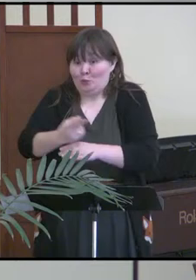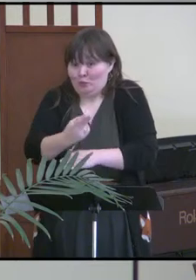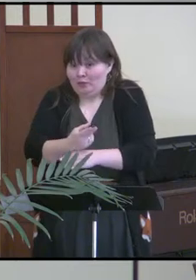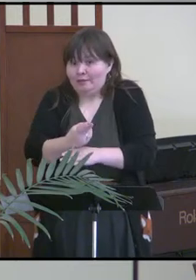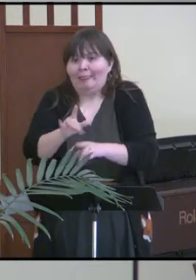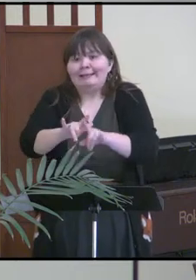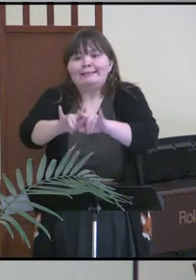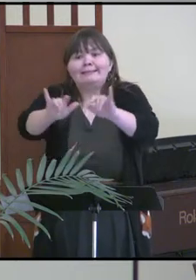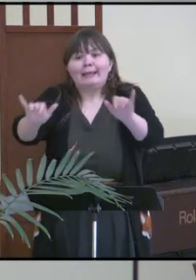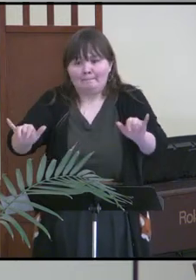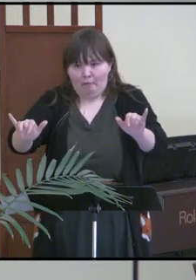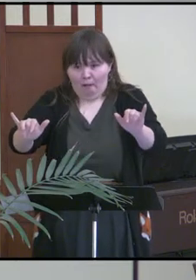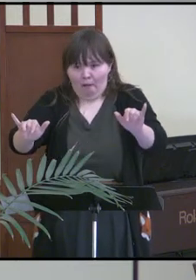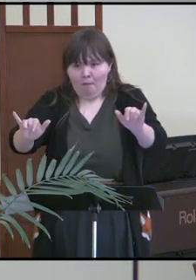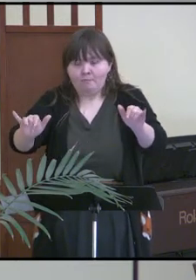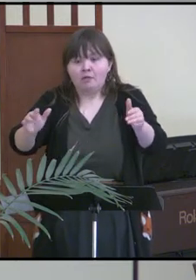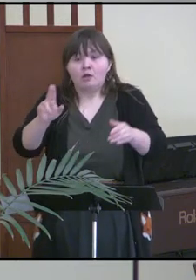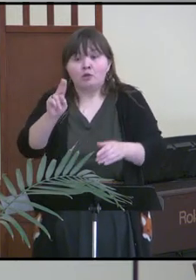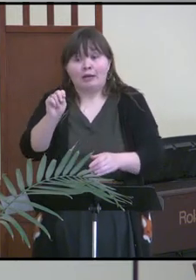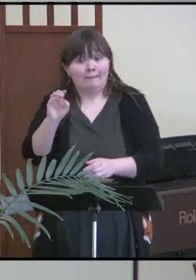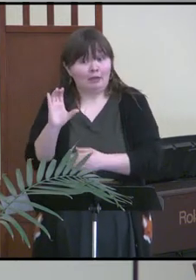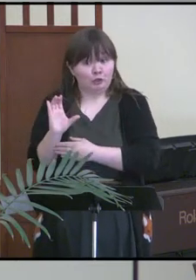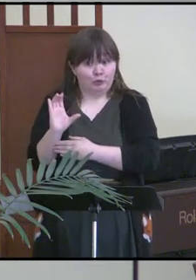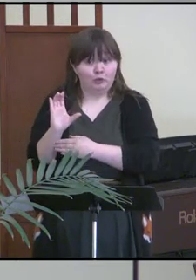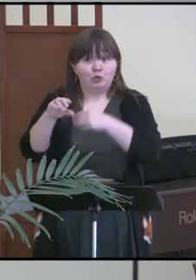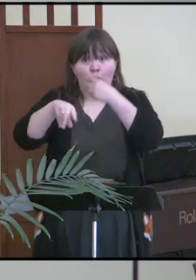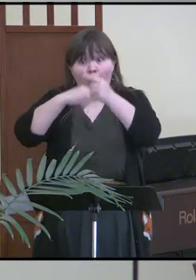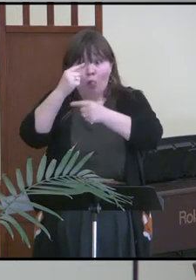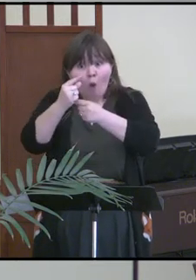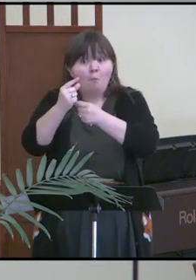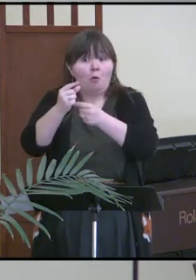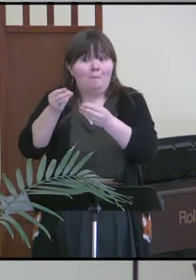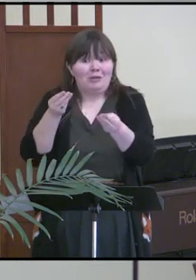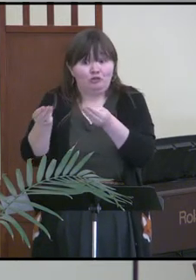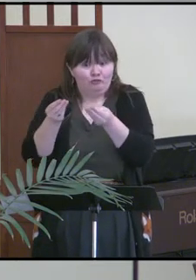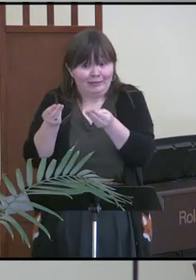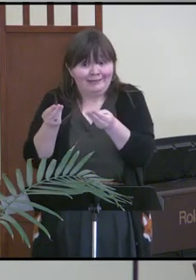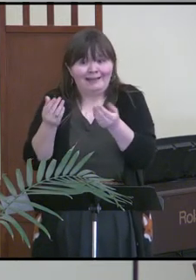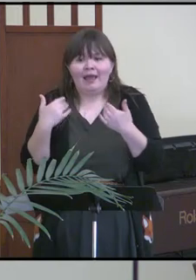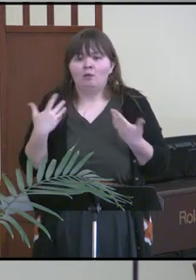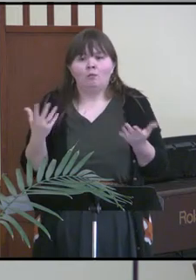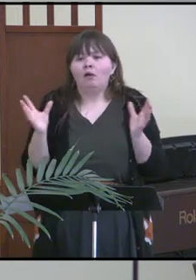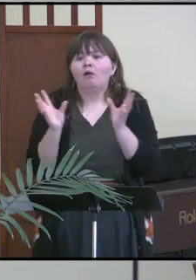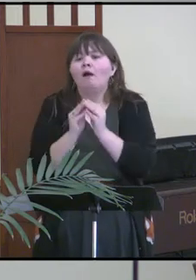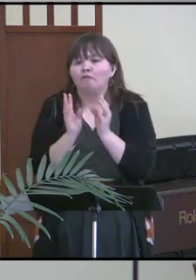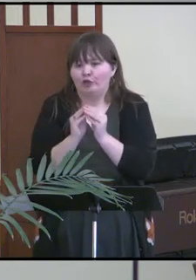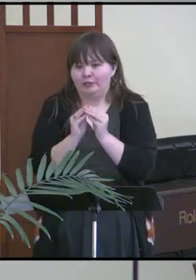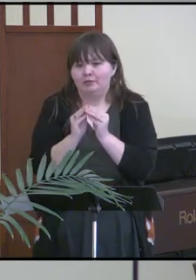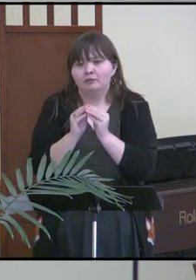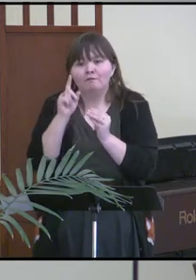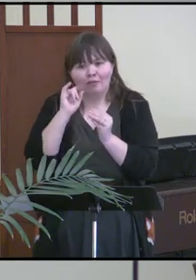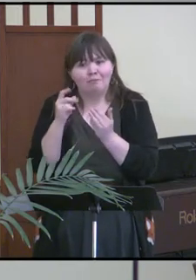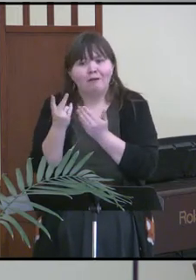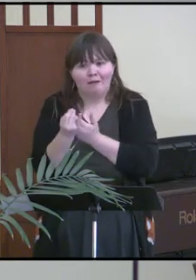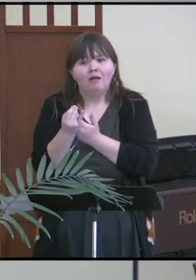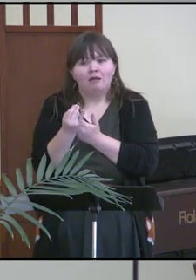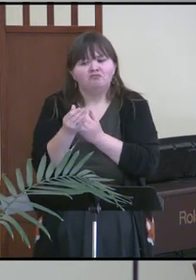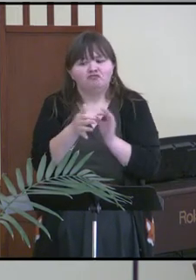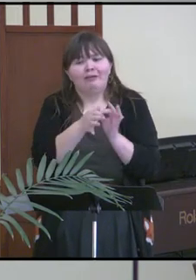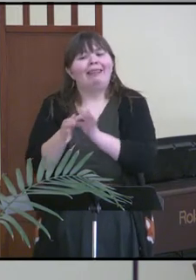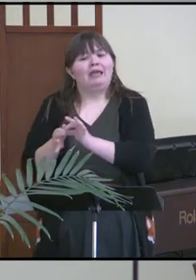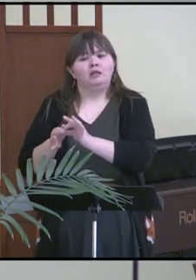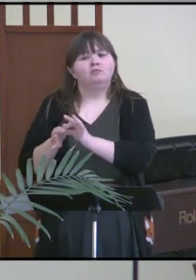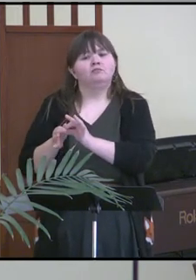same time, United Methodist Global Ministries held a conference for projects kind of along that